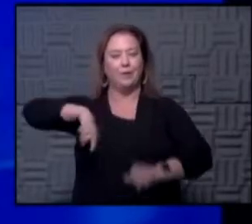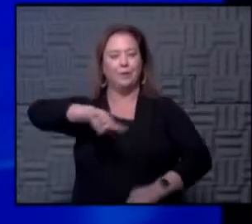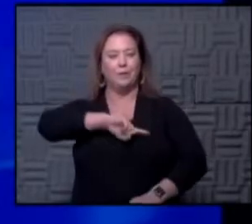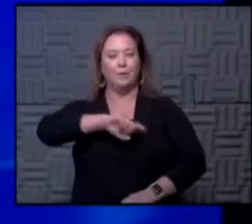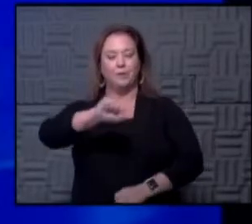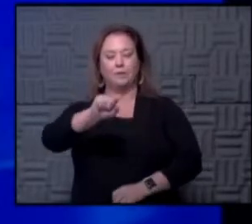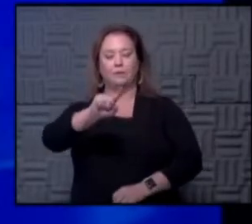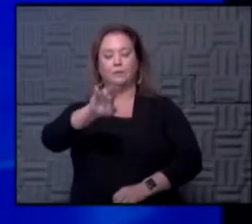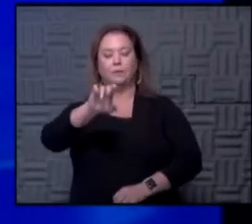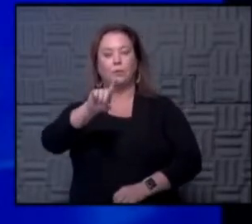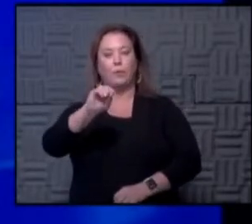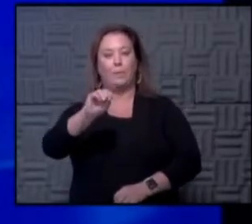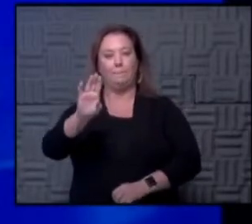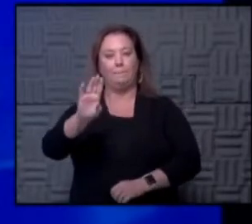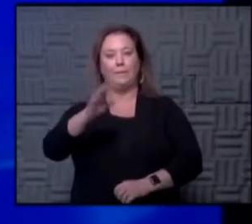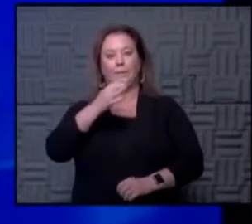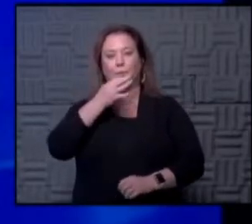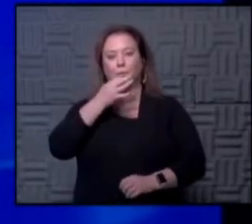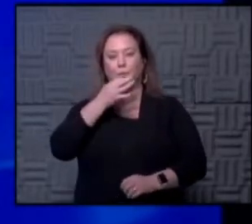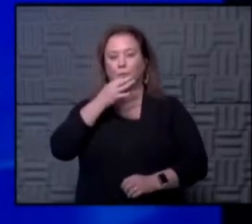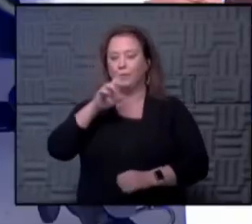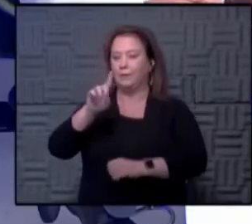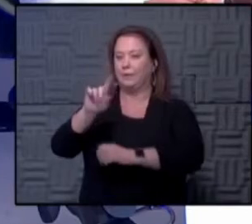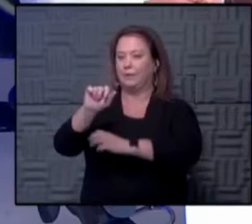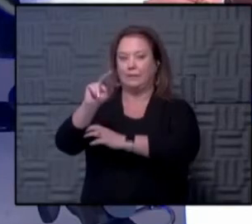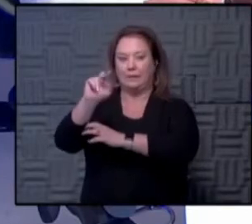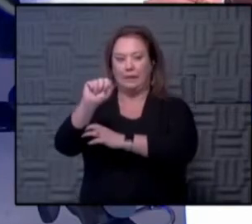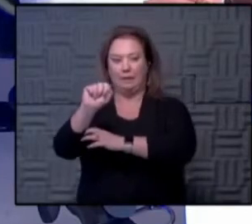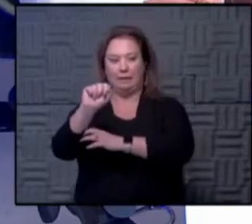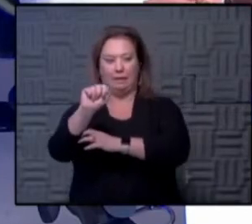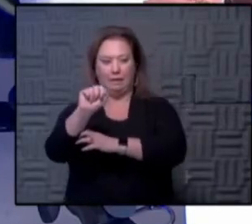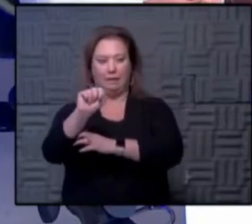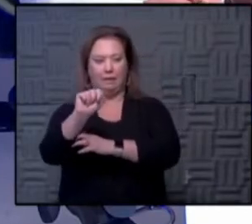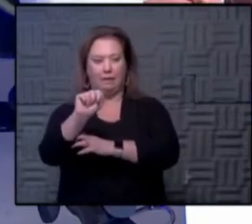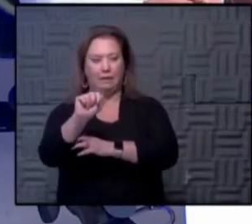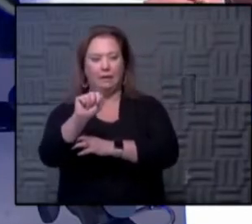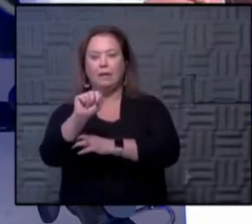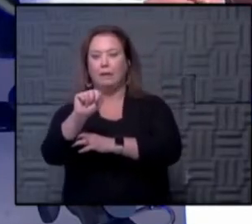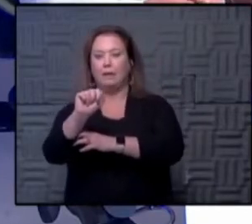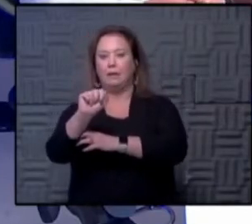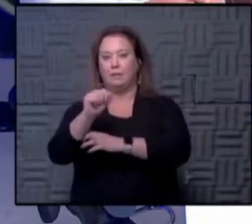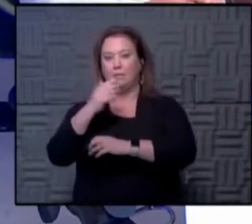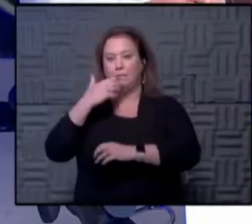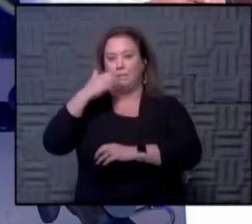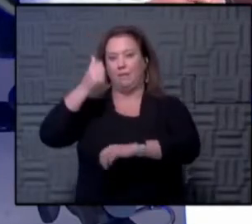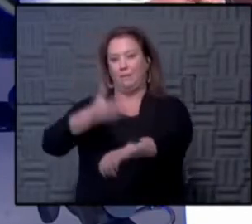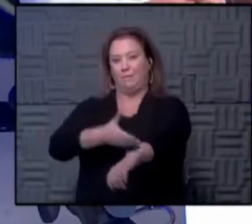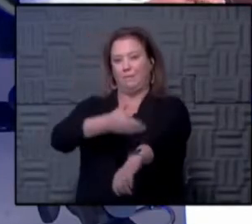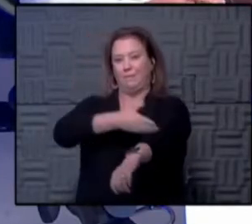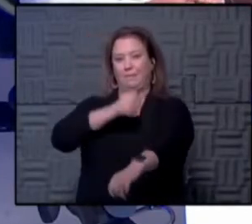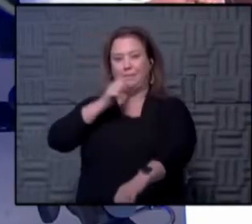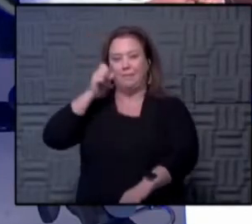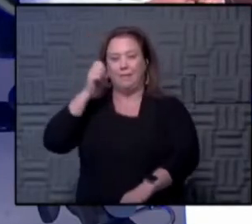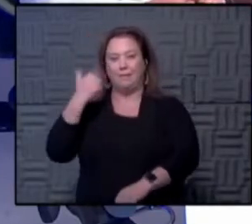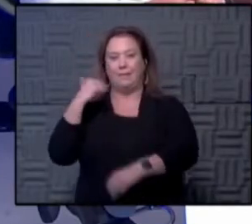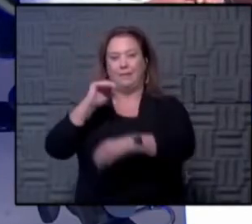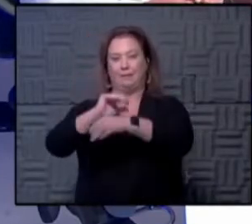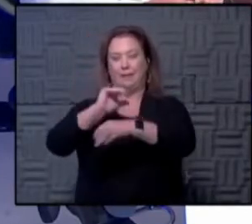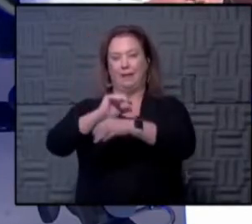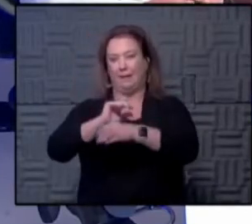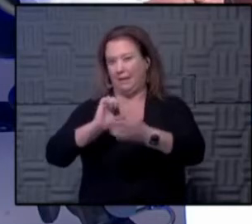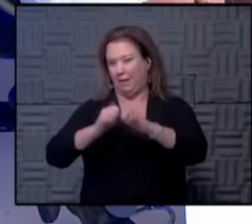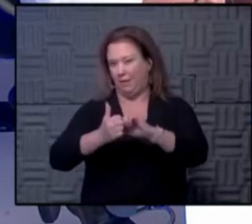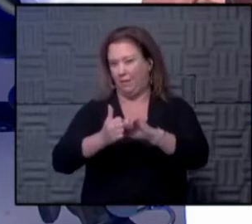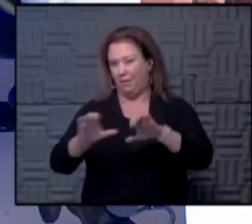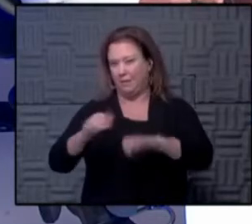here shortly. Dana, to get started, we did a little better yesterday. We did. How did we do overnight? Well, we've